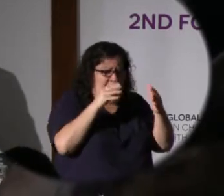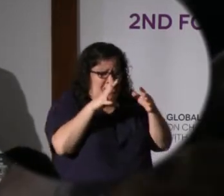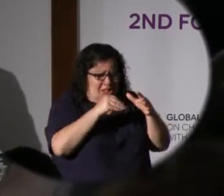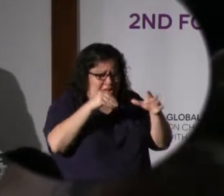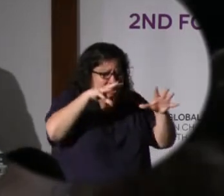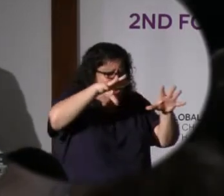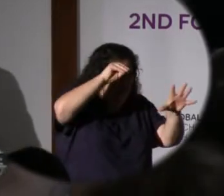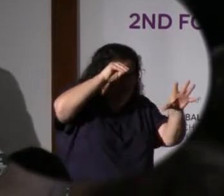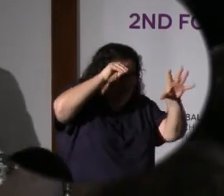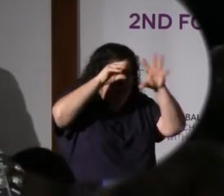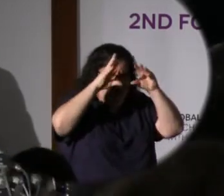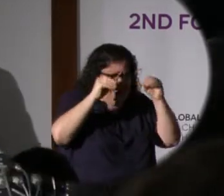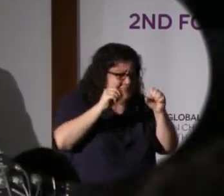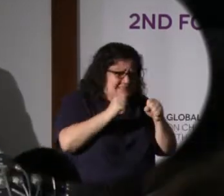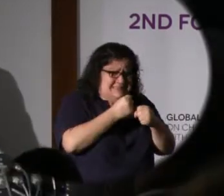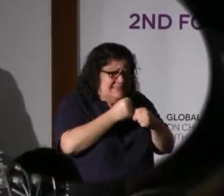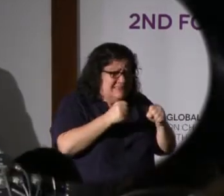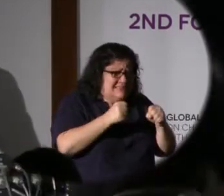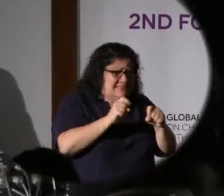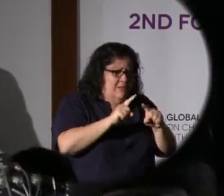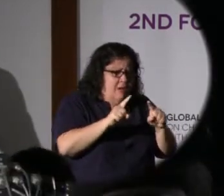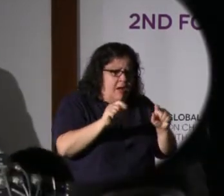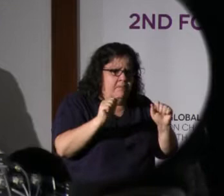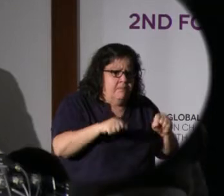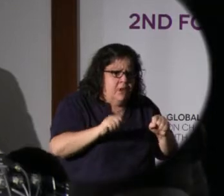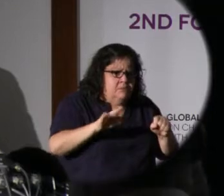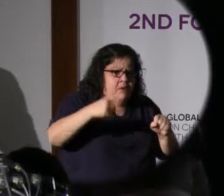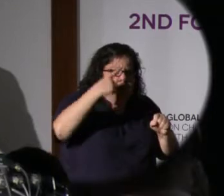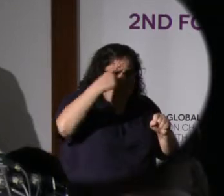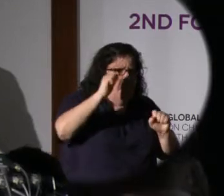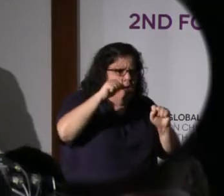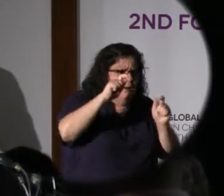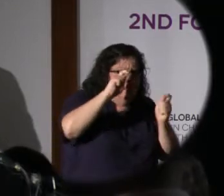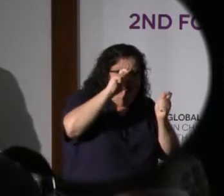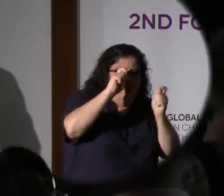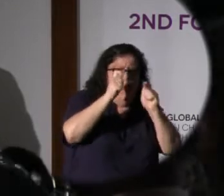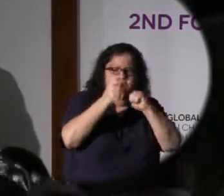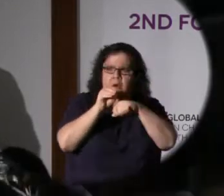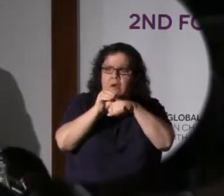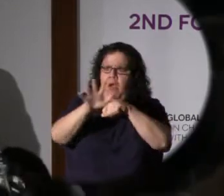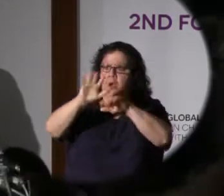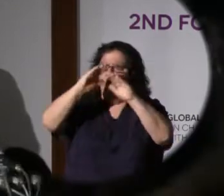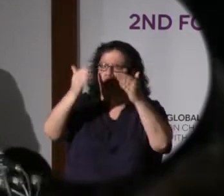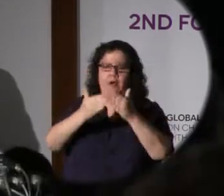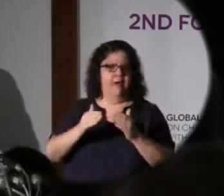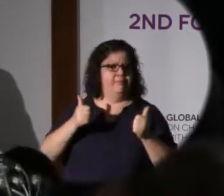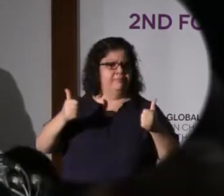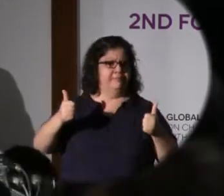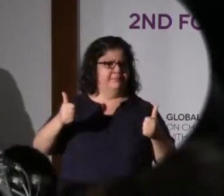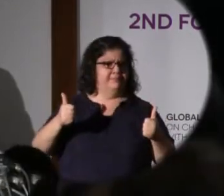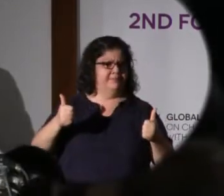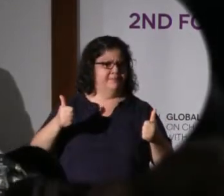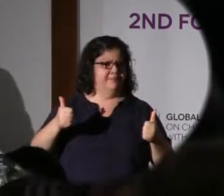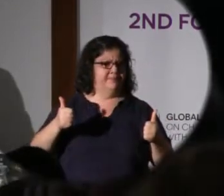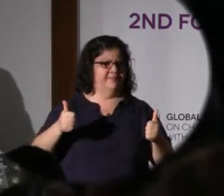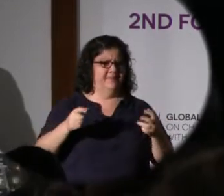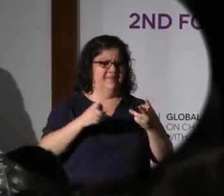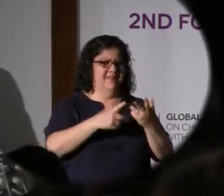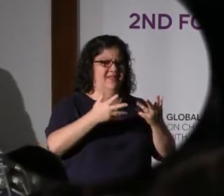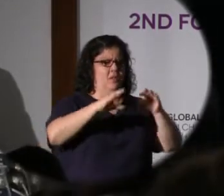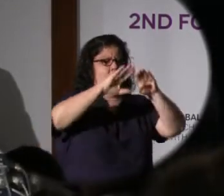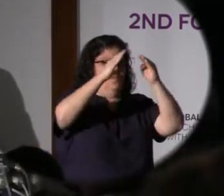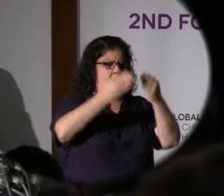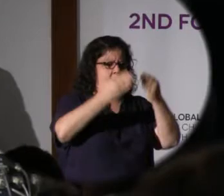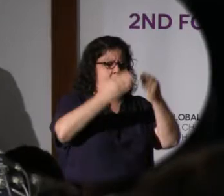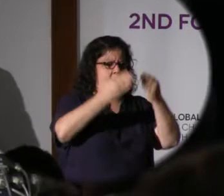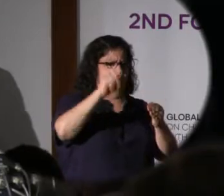world. Just because the world doesn't see the talents that every person has doesn't mean that those gifts